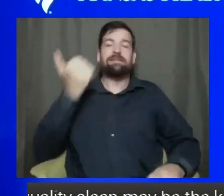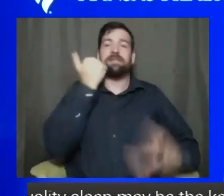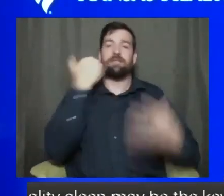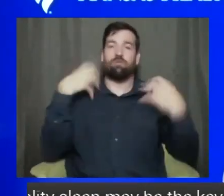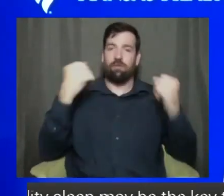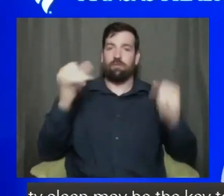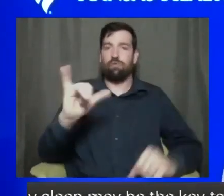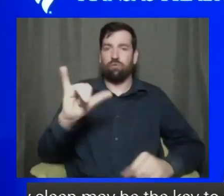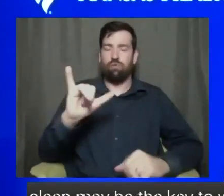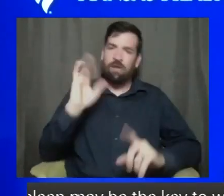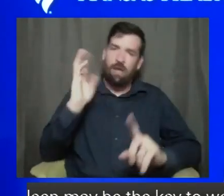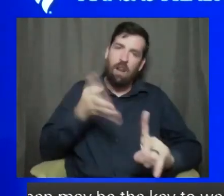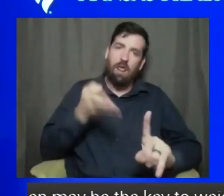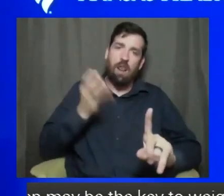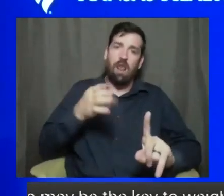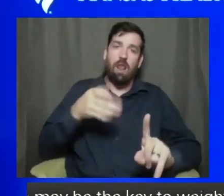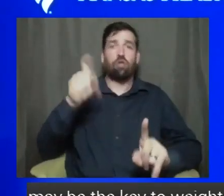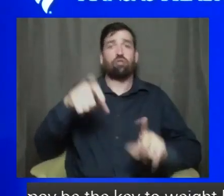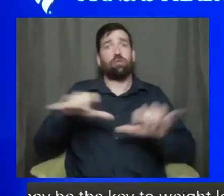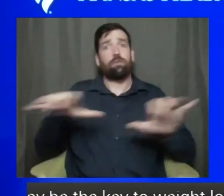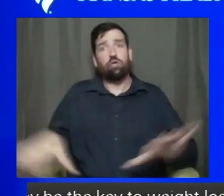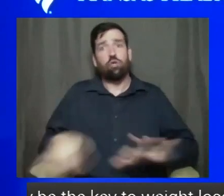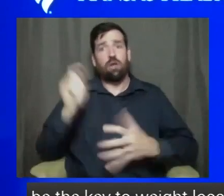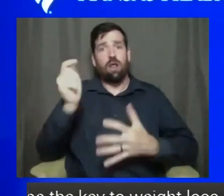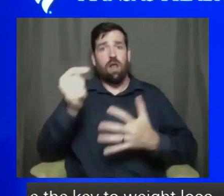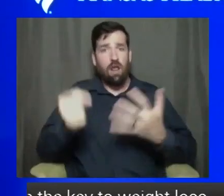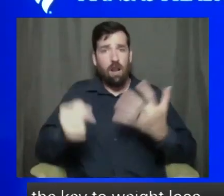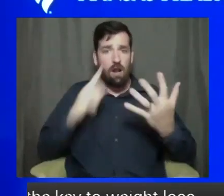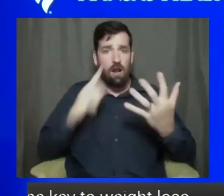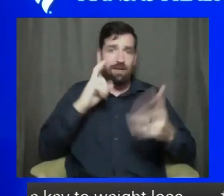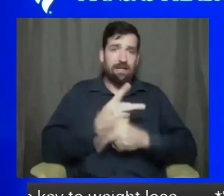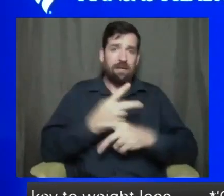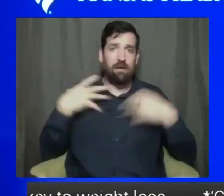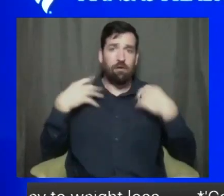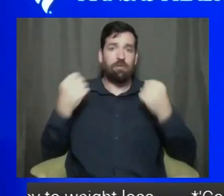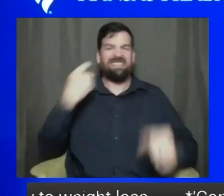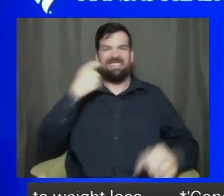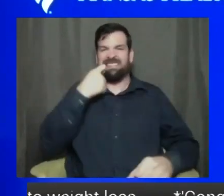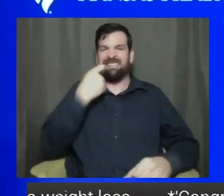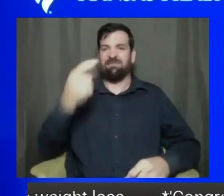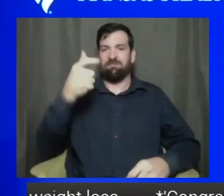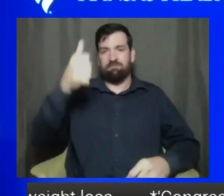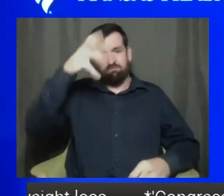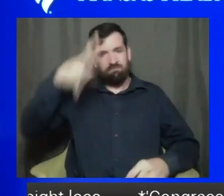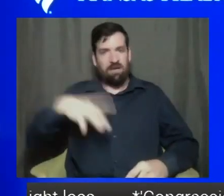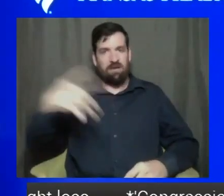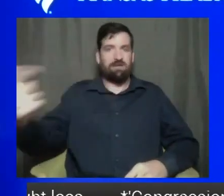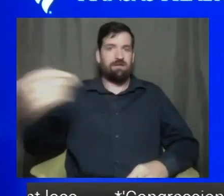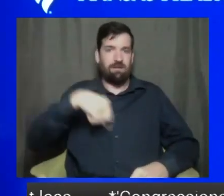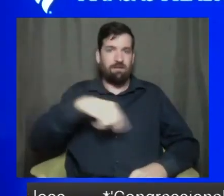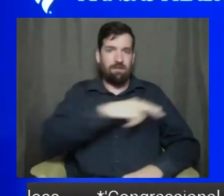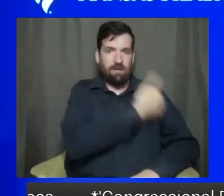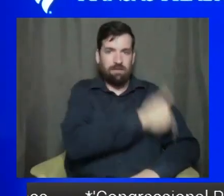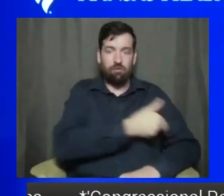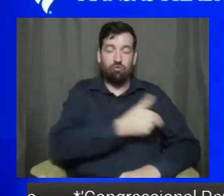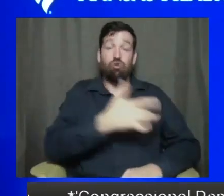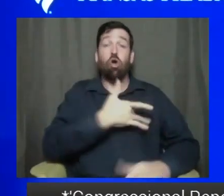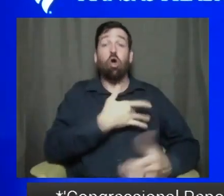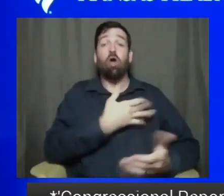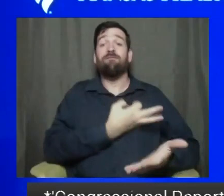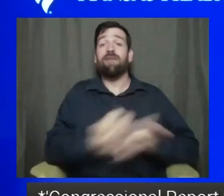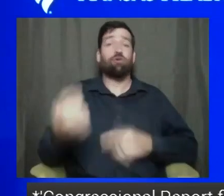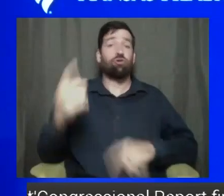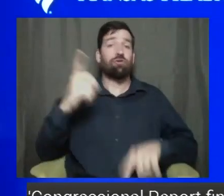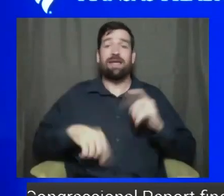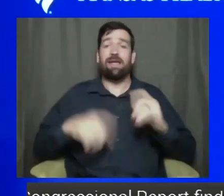harping on what you should be doing to keep you healthy. I just had a gentleman in the hospital who came in with heart failure. He couldn't breathe. He came in